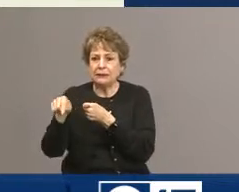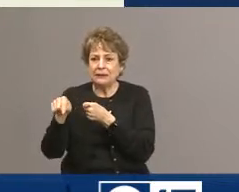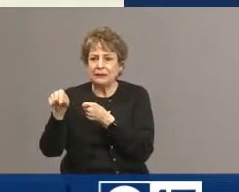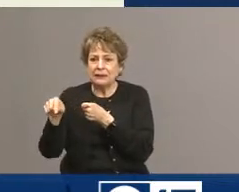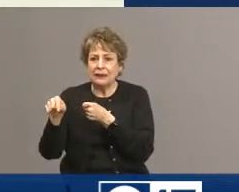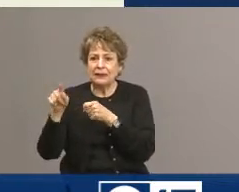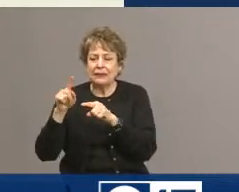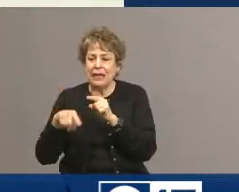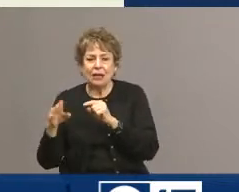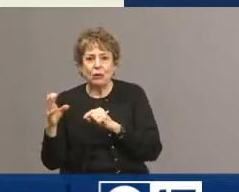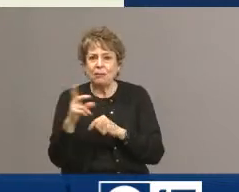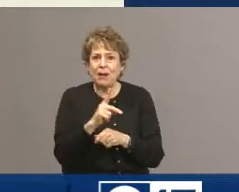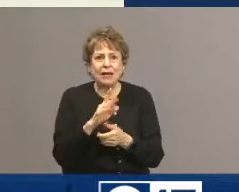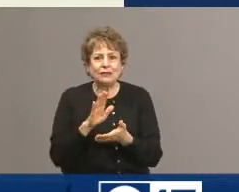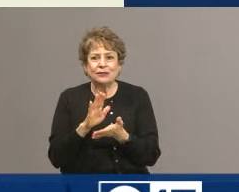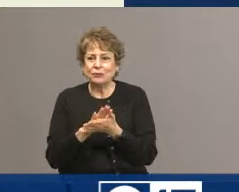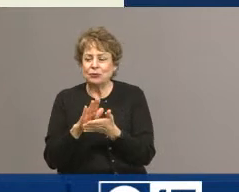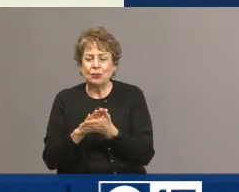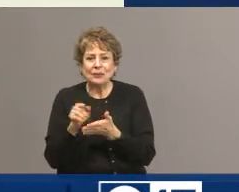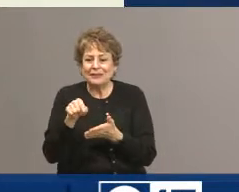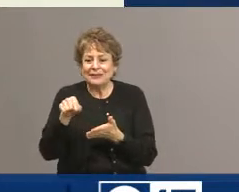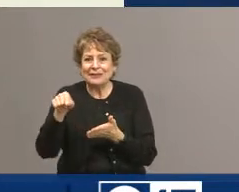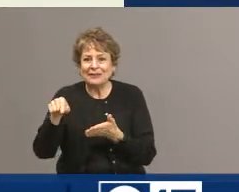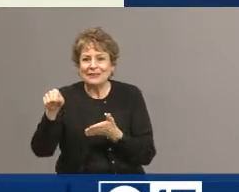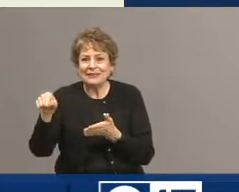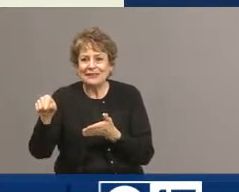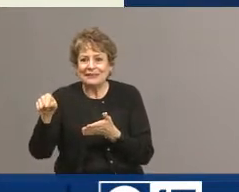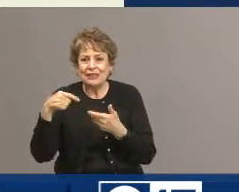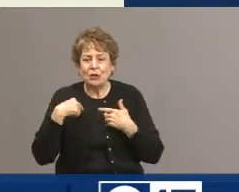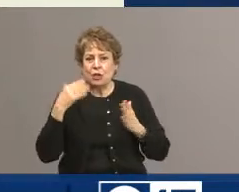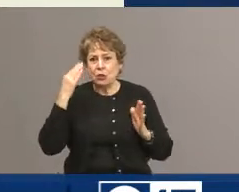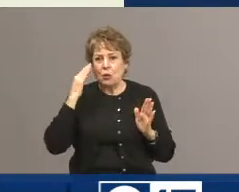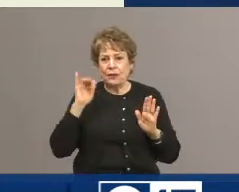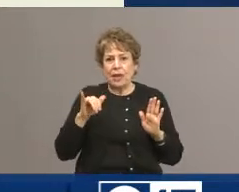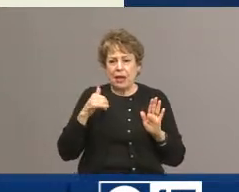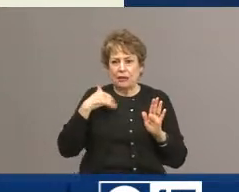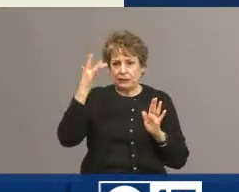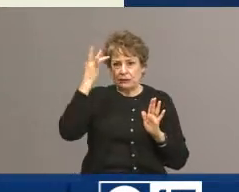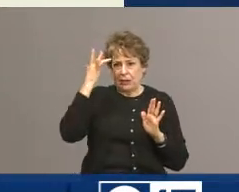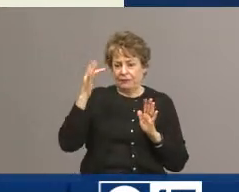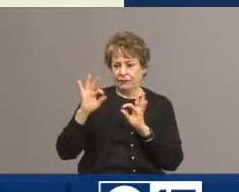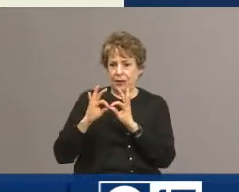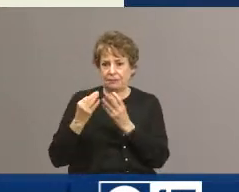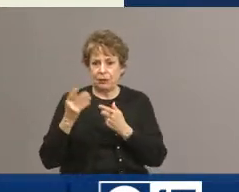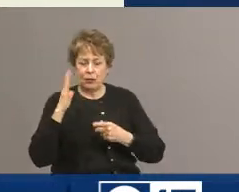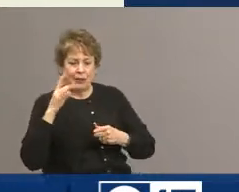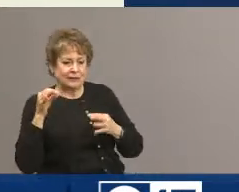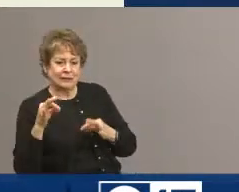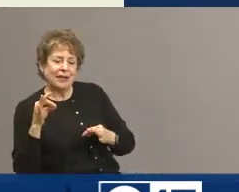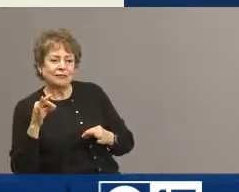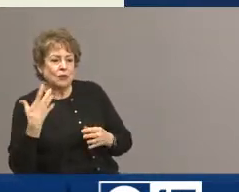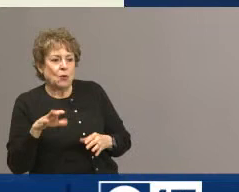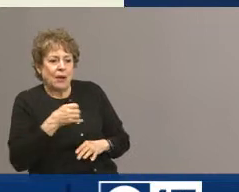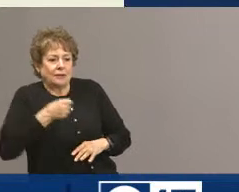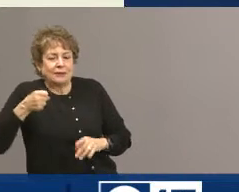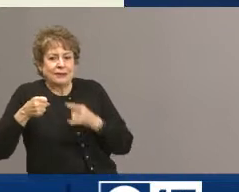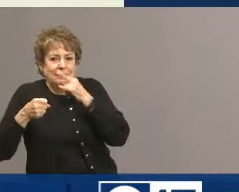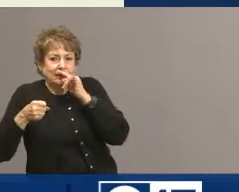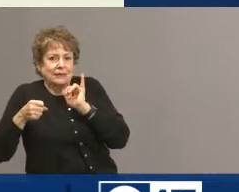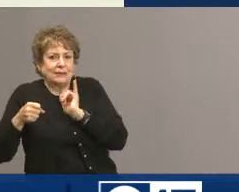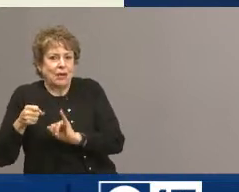classroom. What we want to do, what the objective is, of course, is to educate our children. We believe that can be